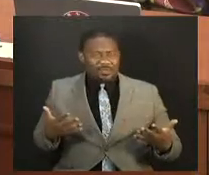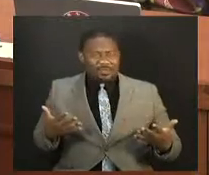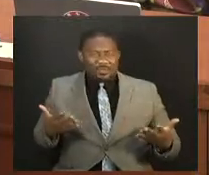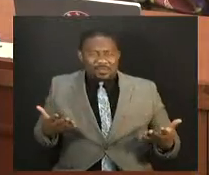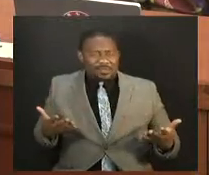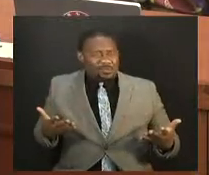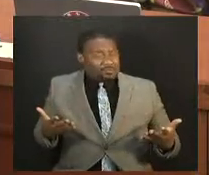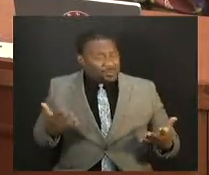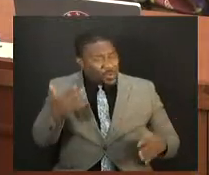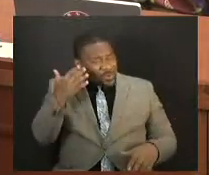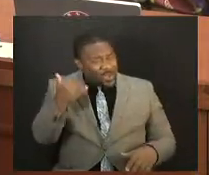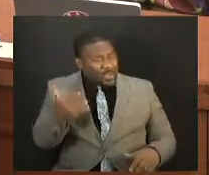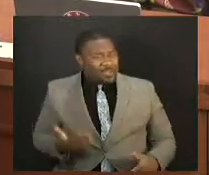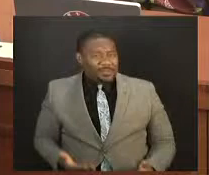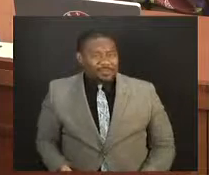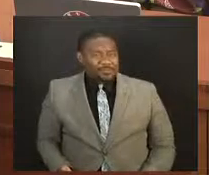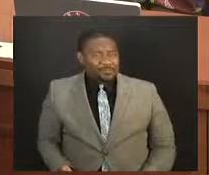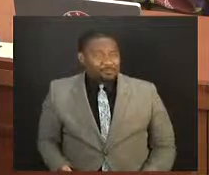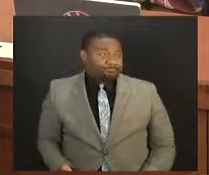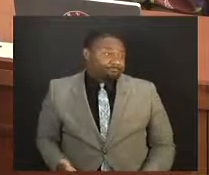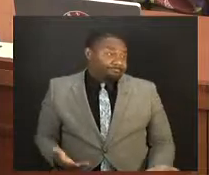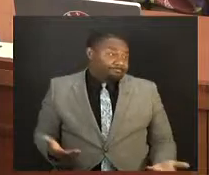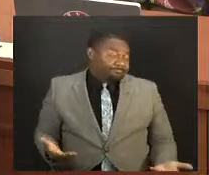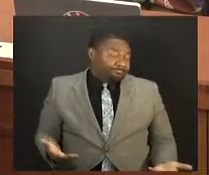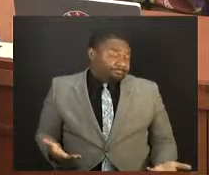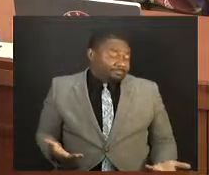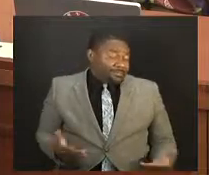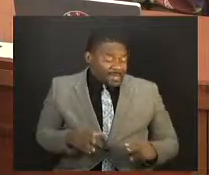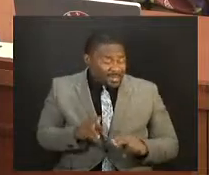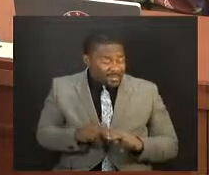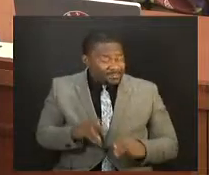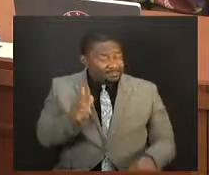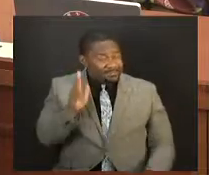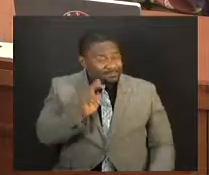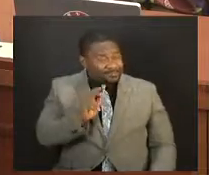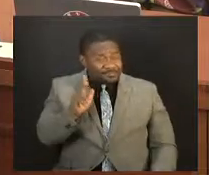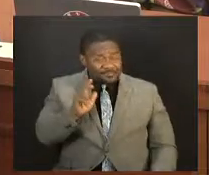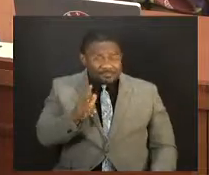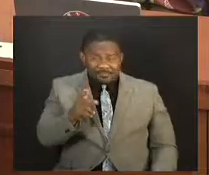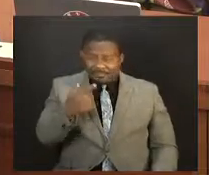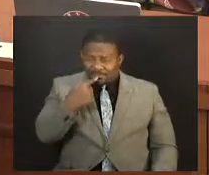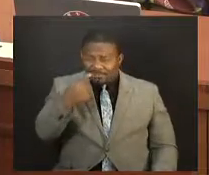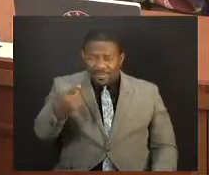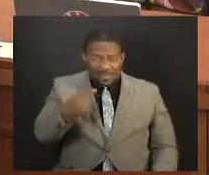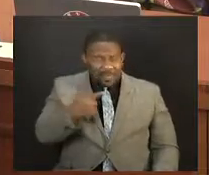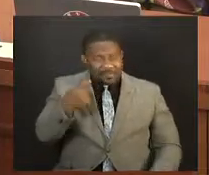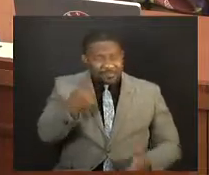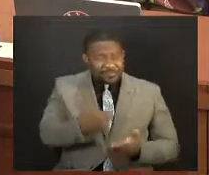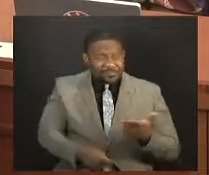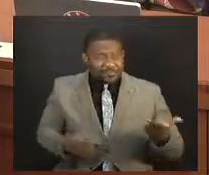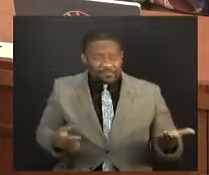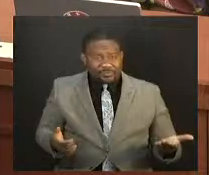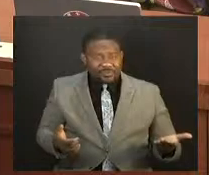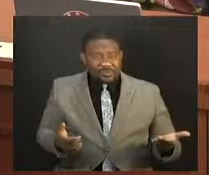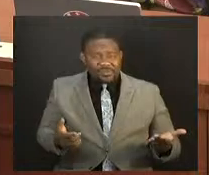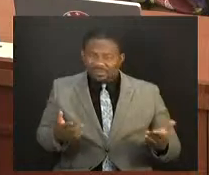this? Let's just sit and listen to the governor. Let him tell us the cost. It's a public